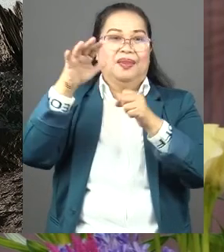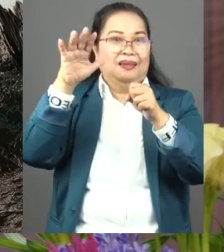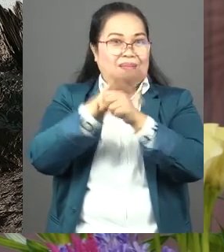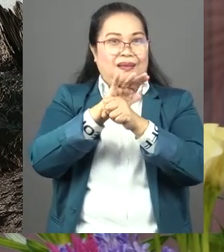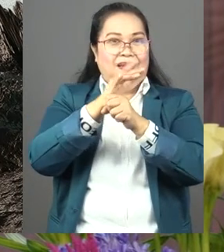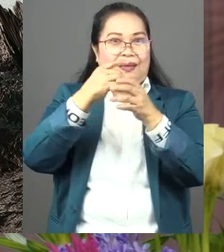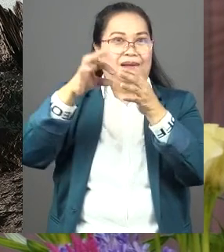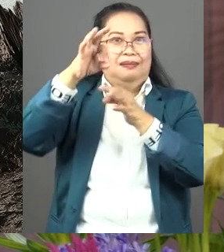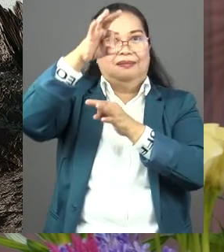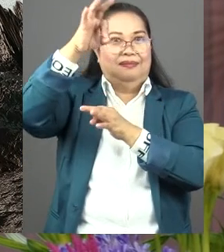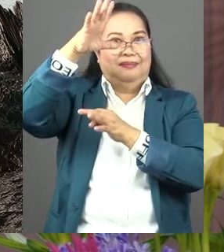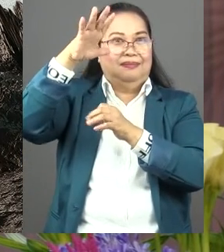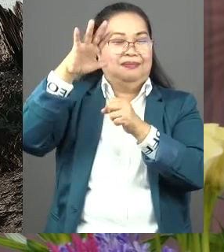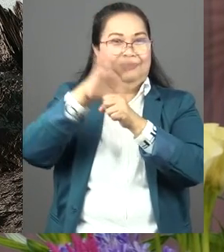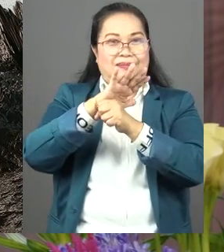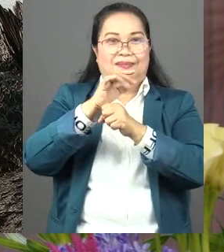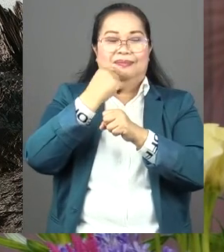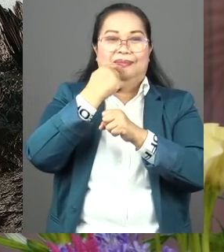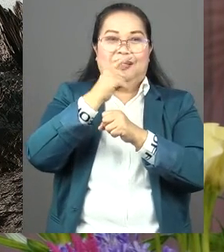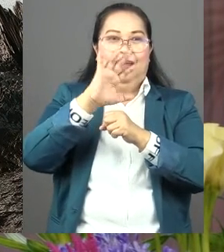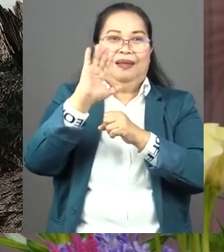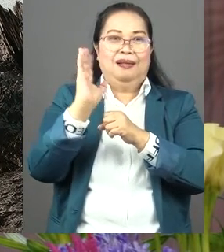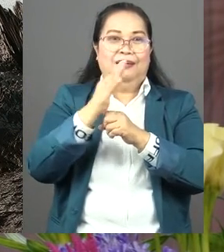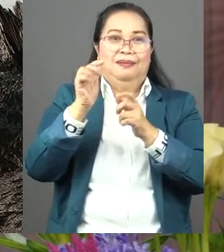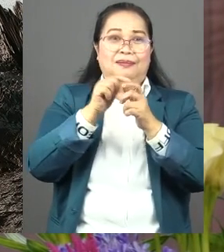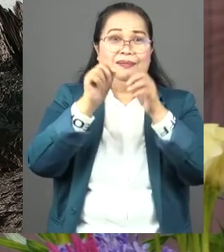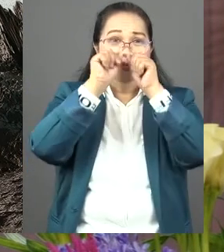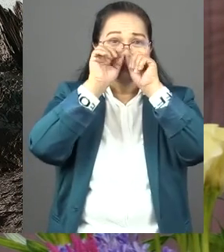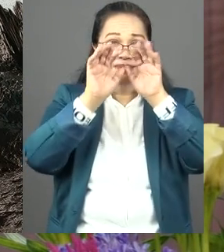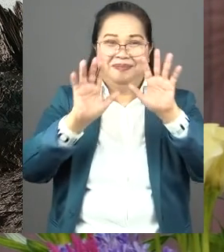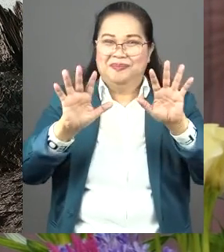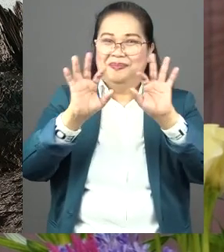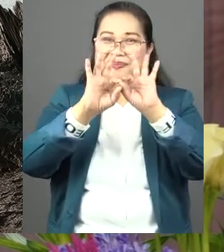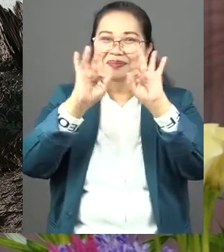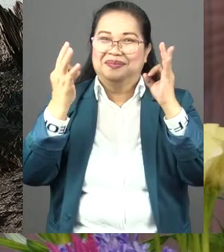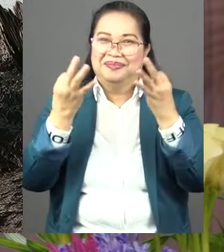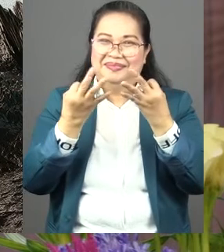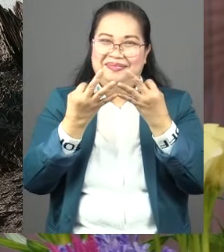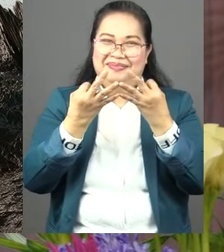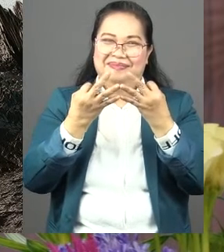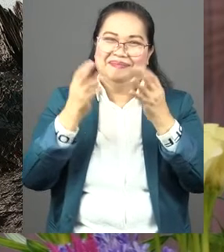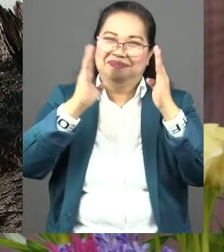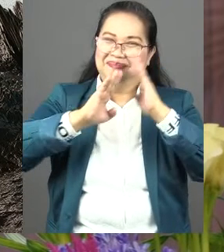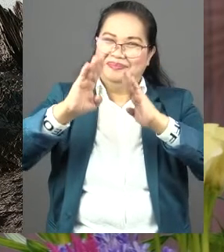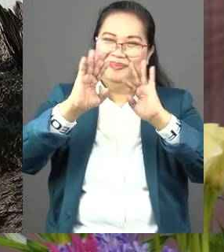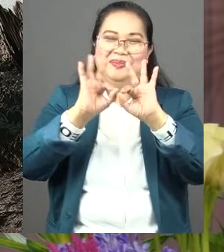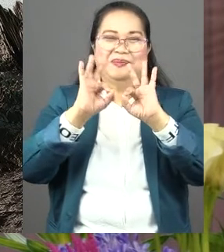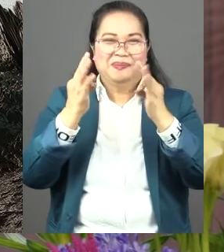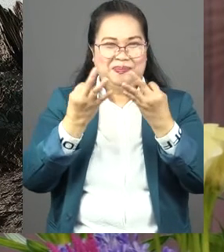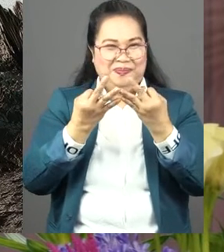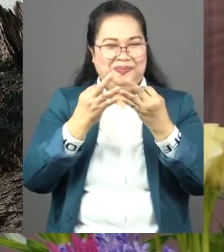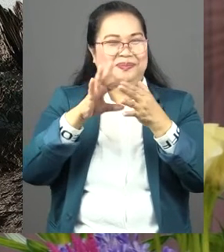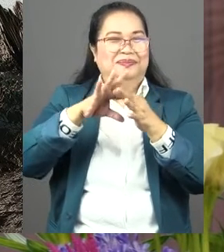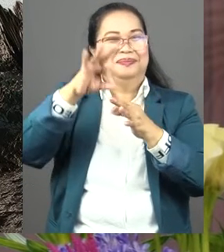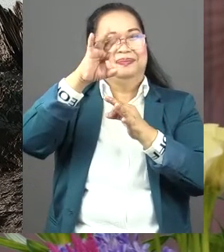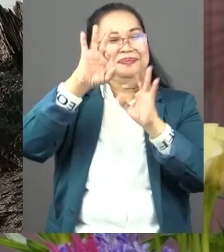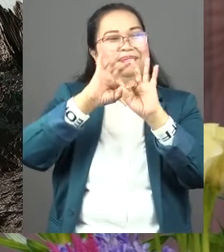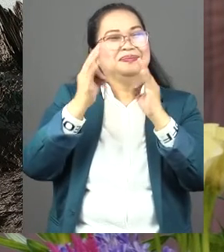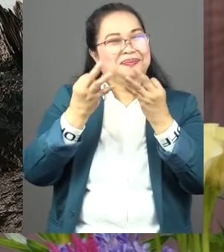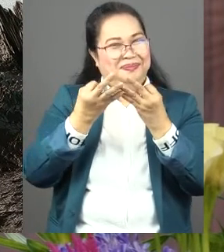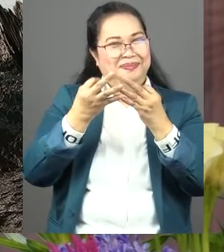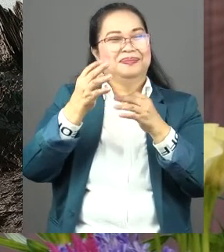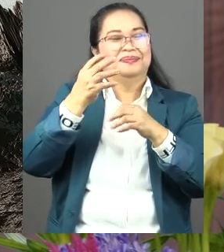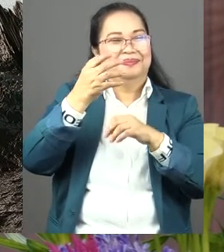with the Spirit, the first to be blessed are our families, our biological, physical families, and spiritual family